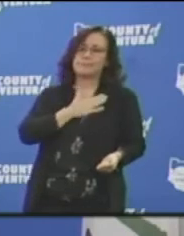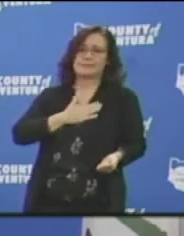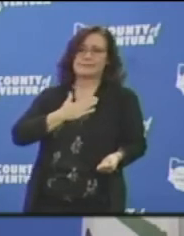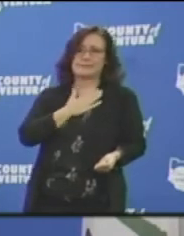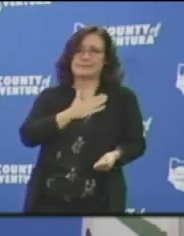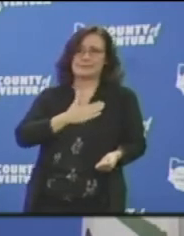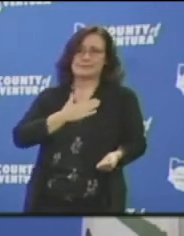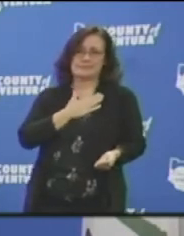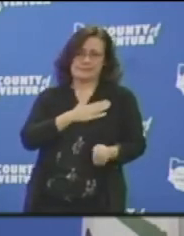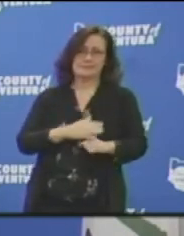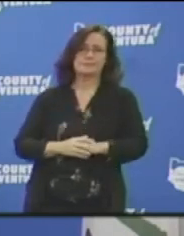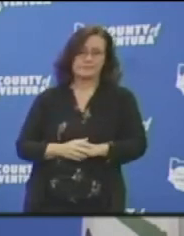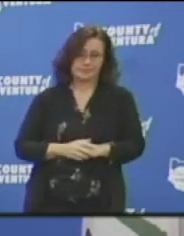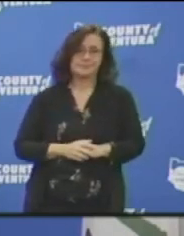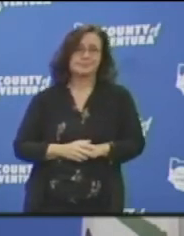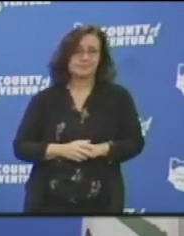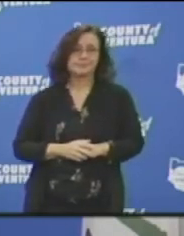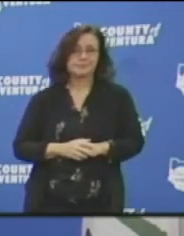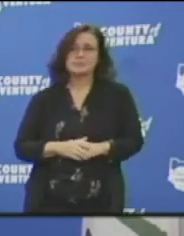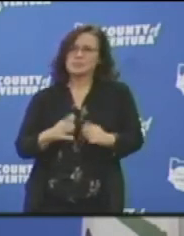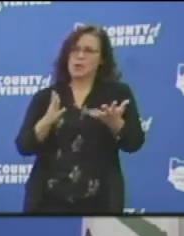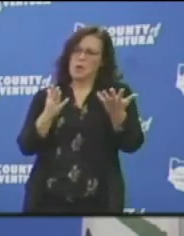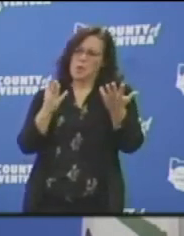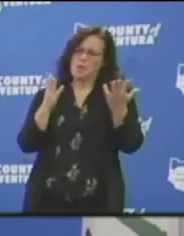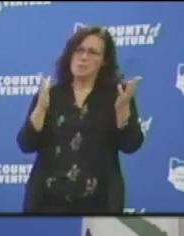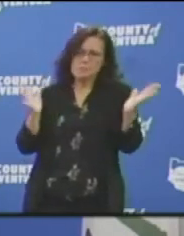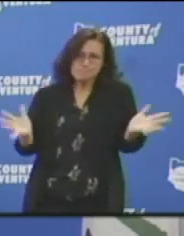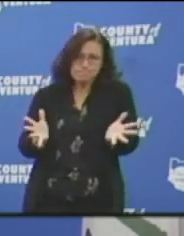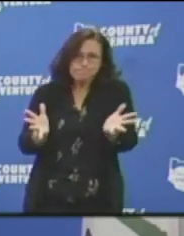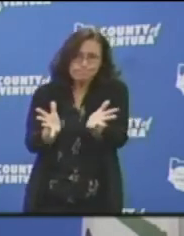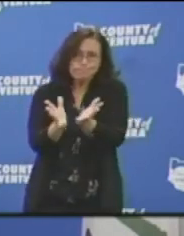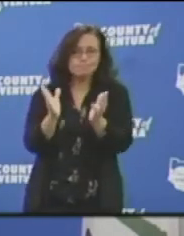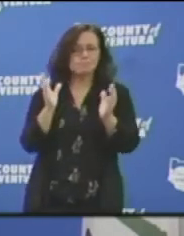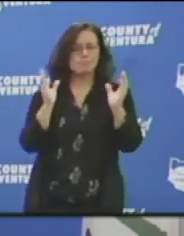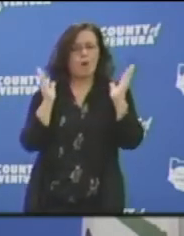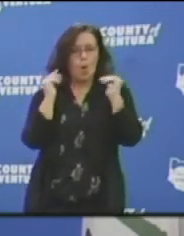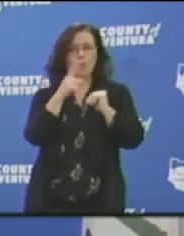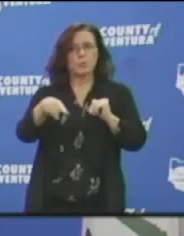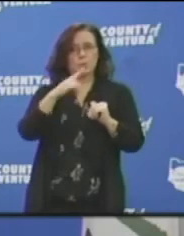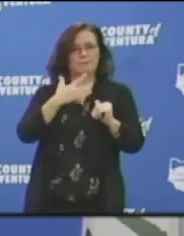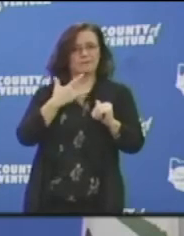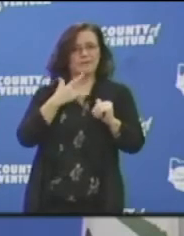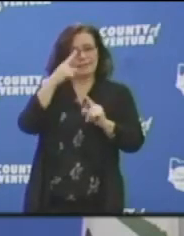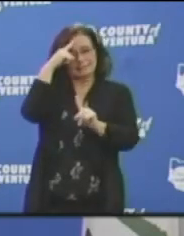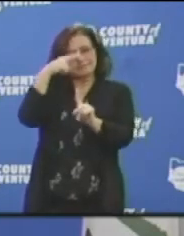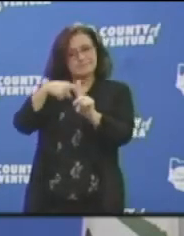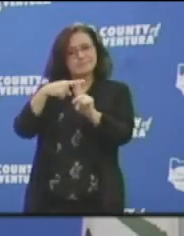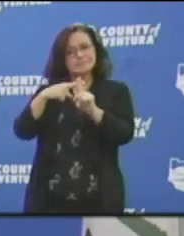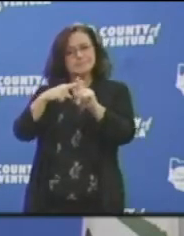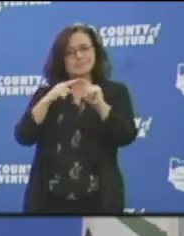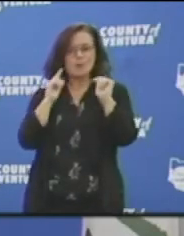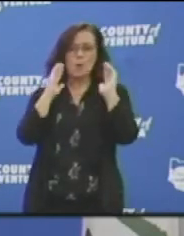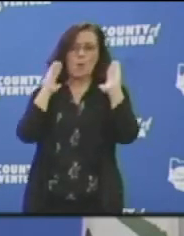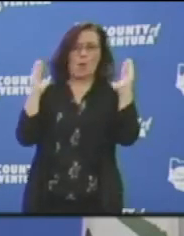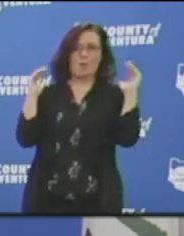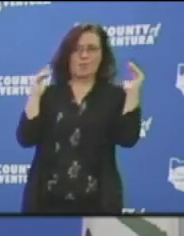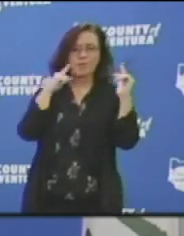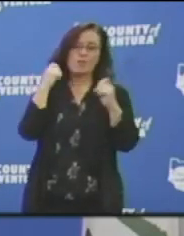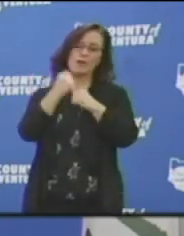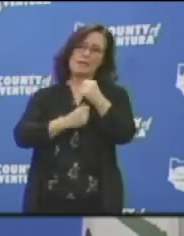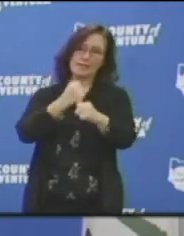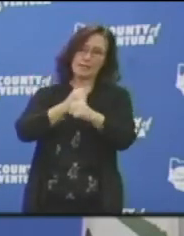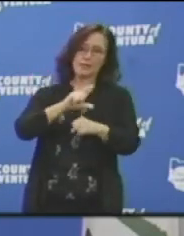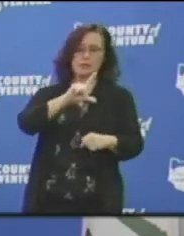give ourselves something to be hopeful for in 2021. Thank you. I would like